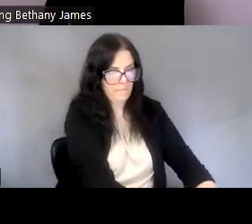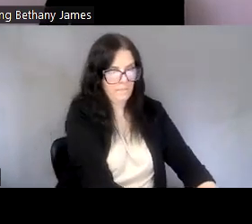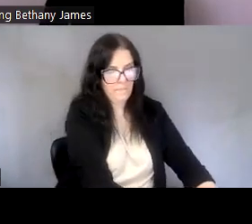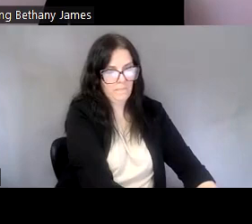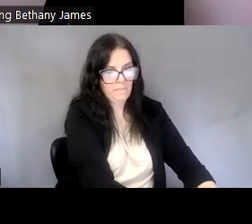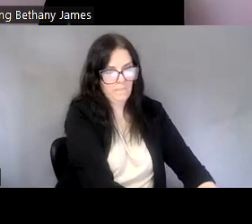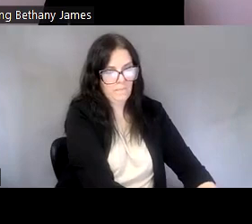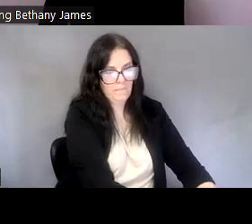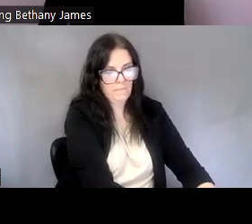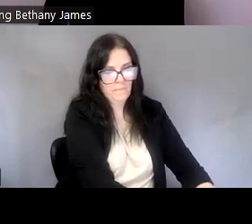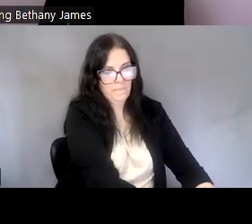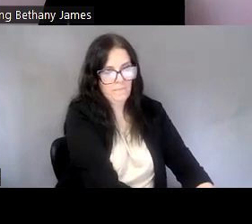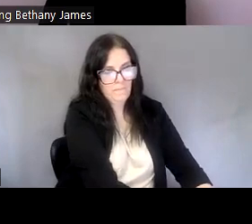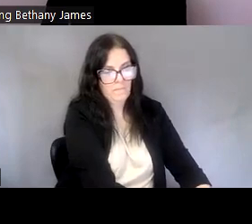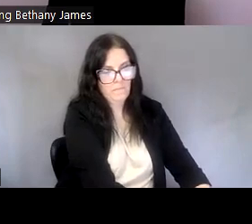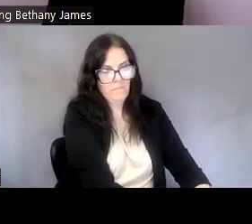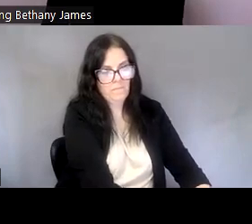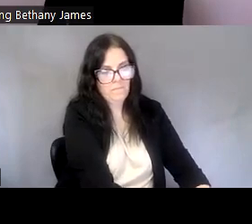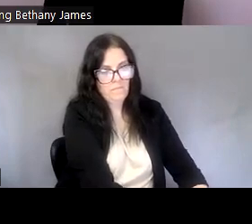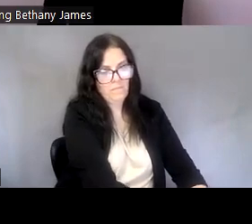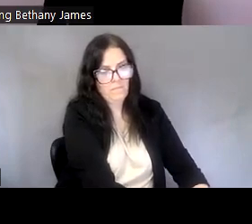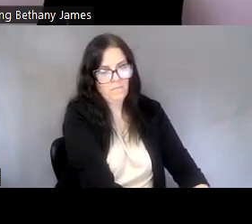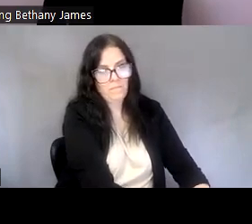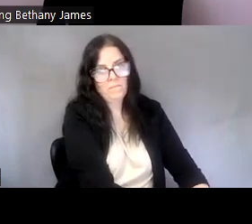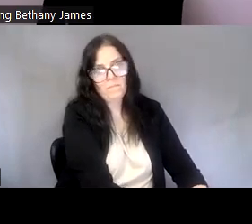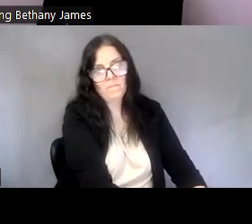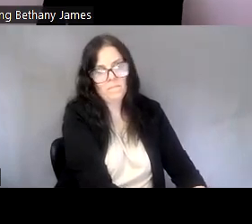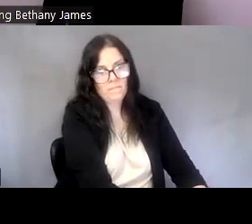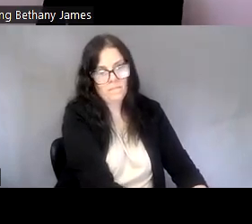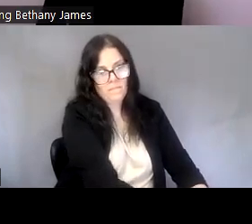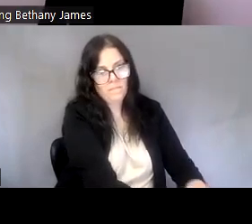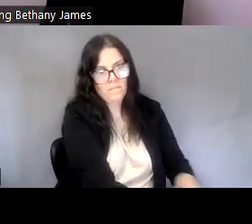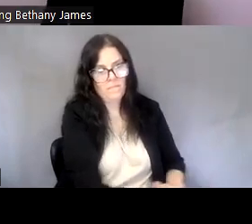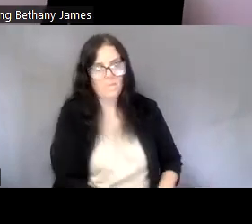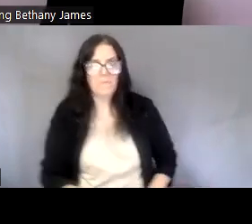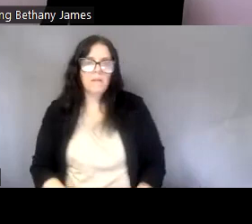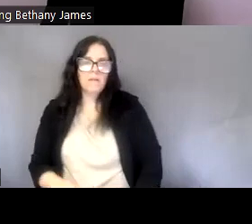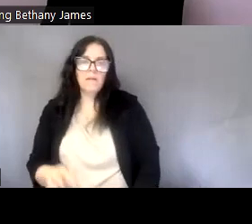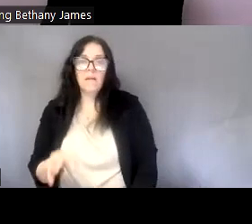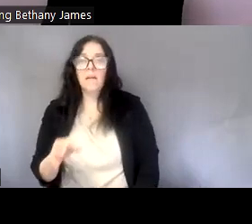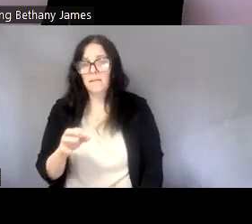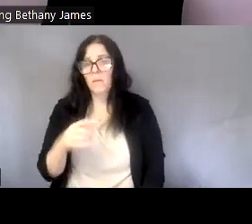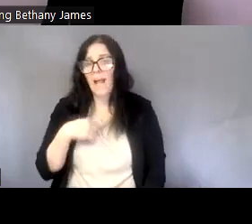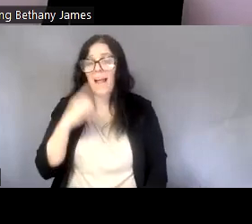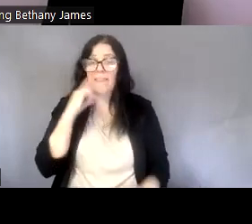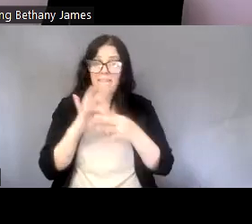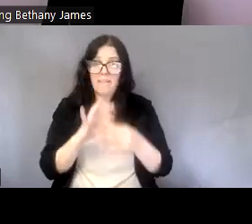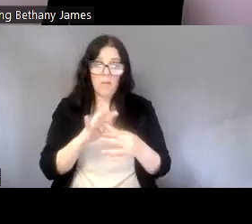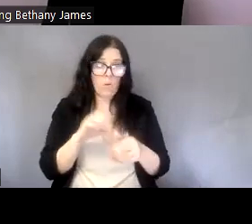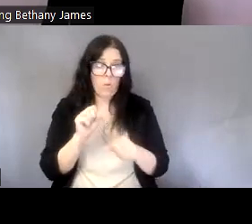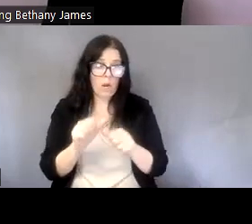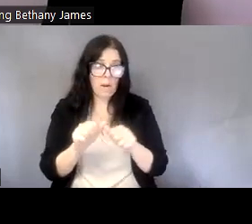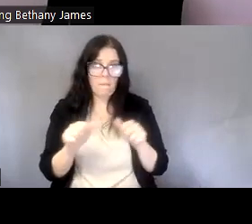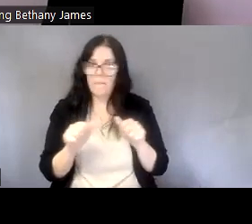workplace. And this is really challenging in terms of, I don't think people really grasp how